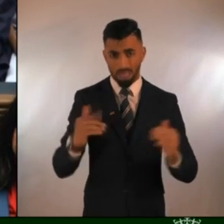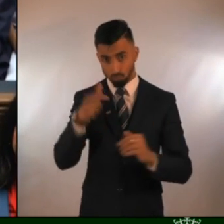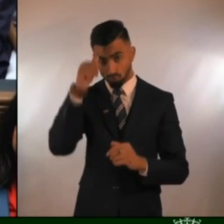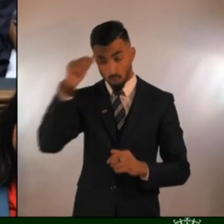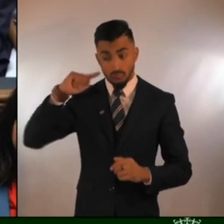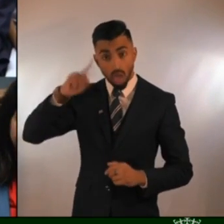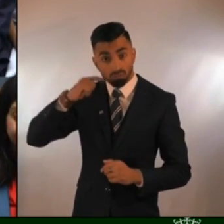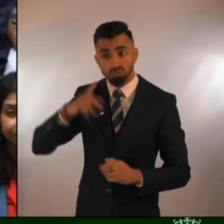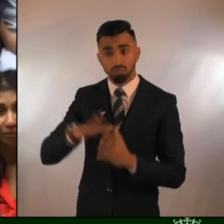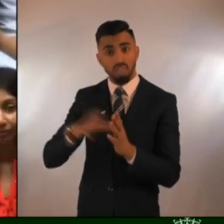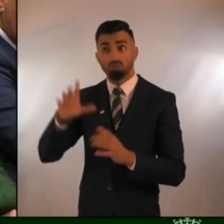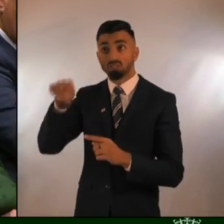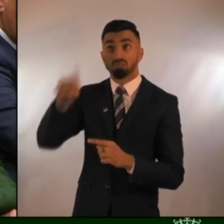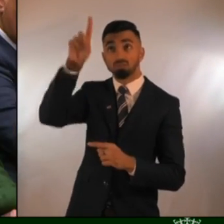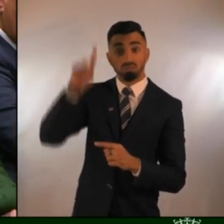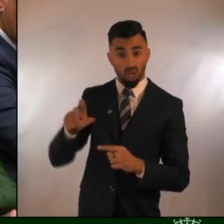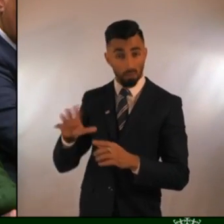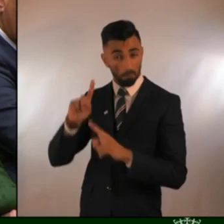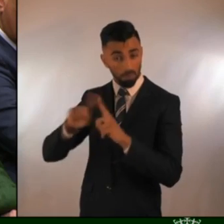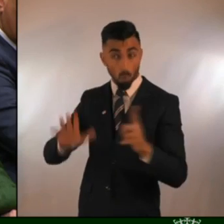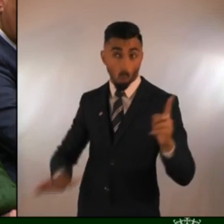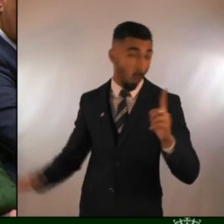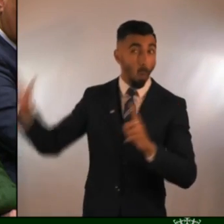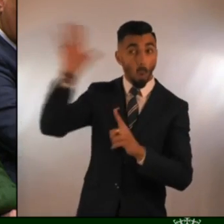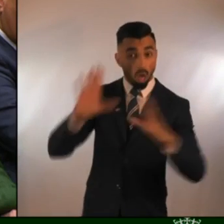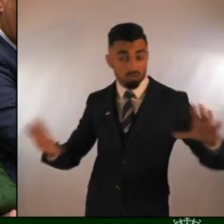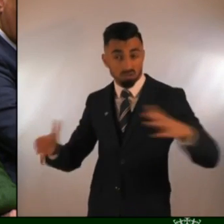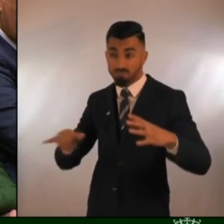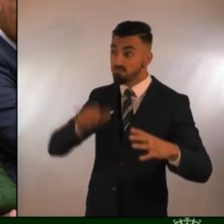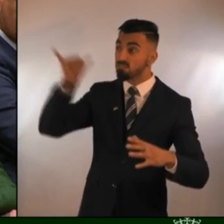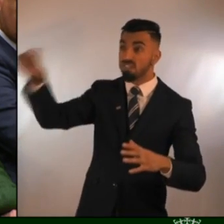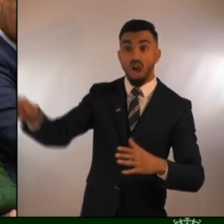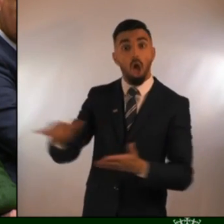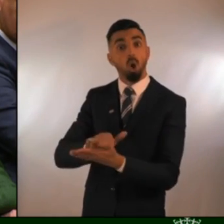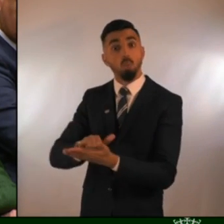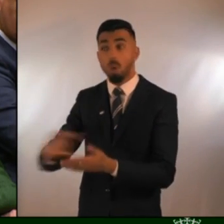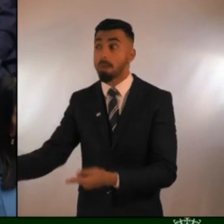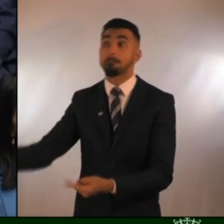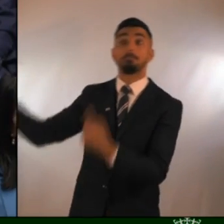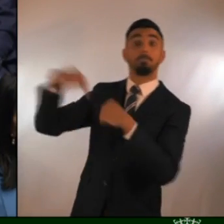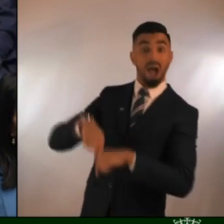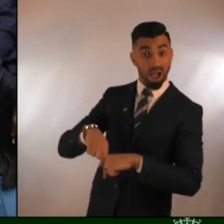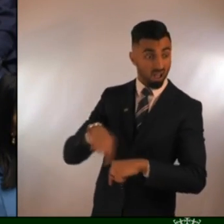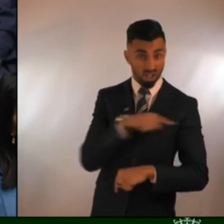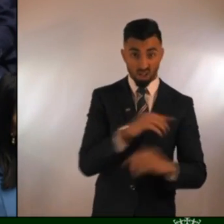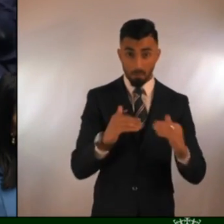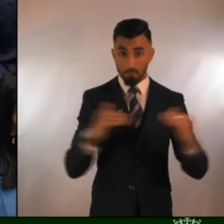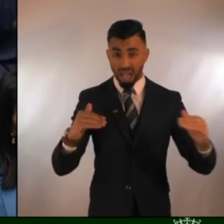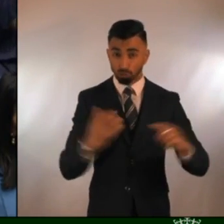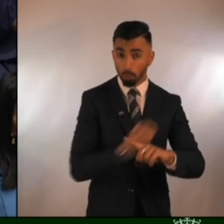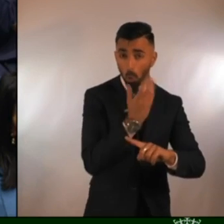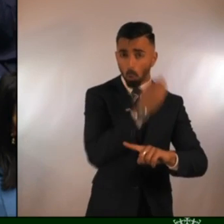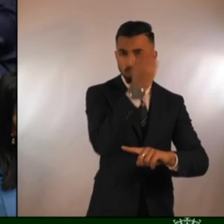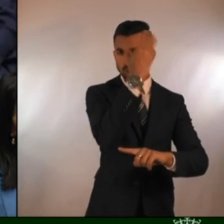return flight to New York. It's been a £2.4 billion tax break for pollution that's also hindered the development of